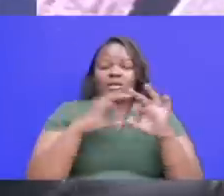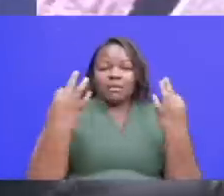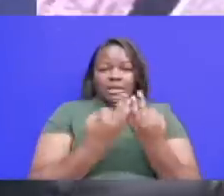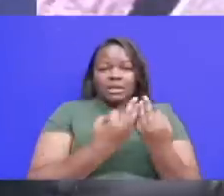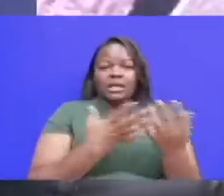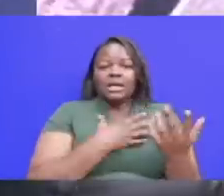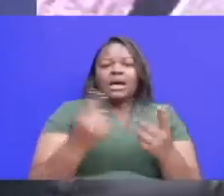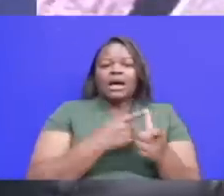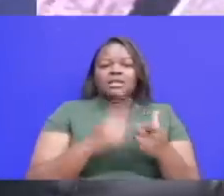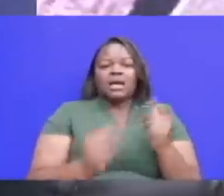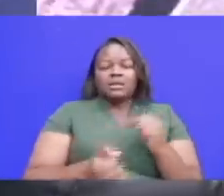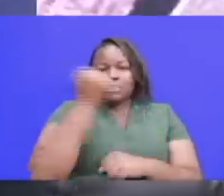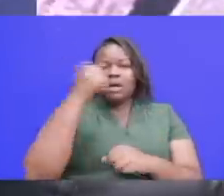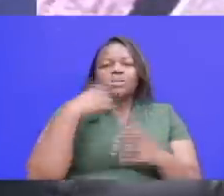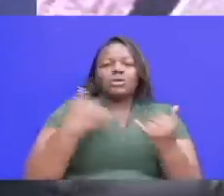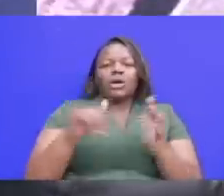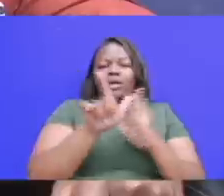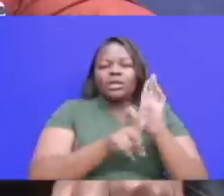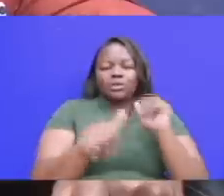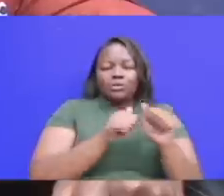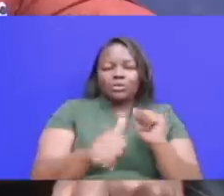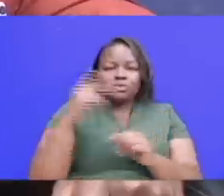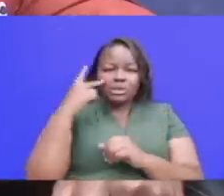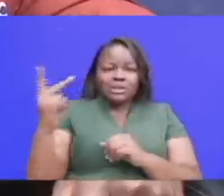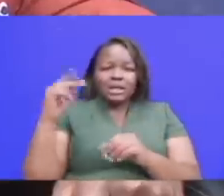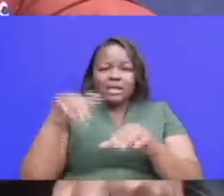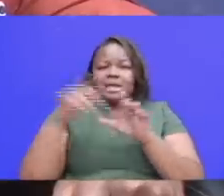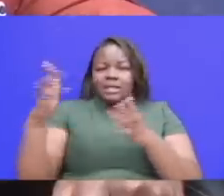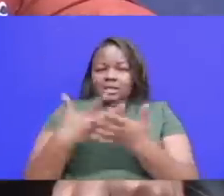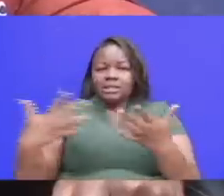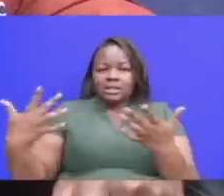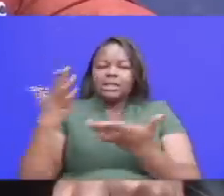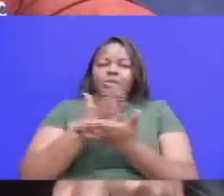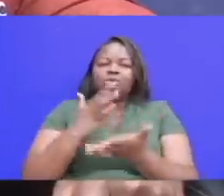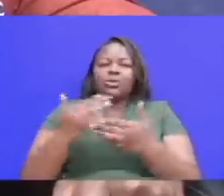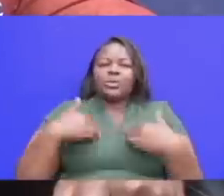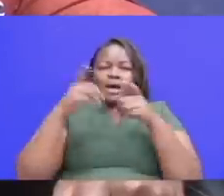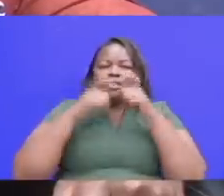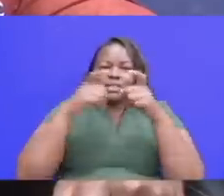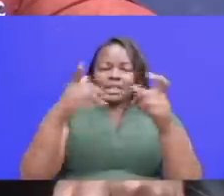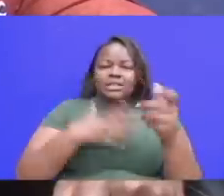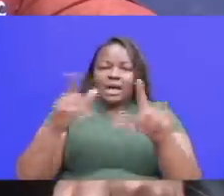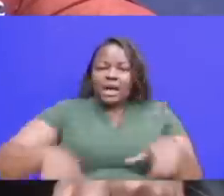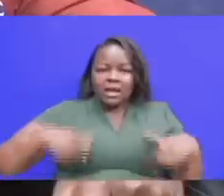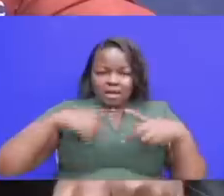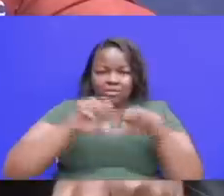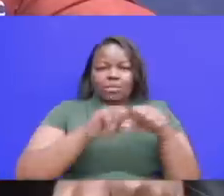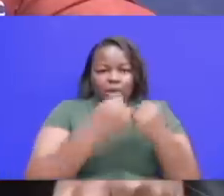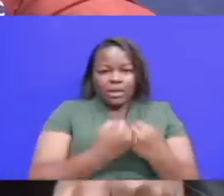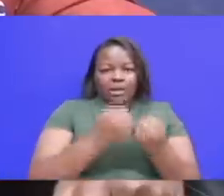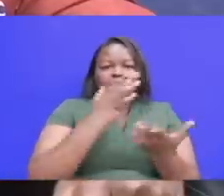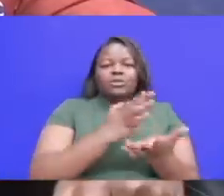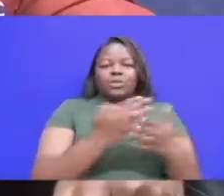the lamb. I think the lesson that we can draw there is that in as much as because of sin and our lives being broken, we have